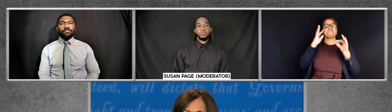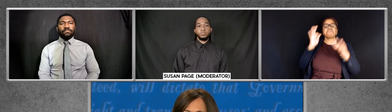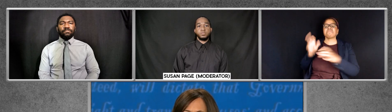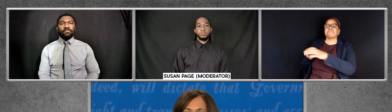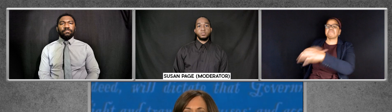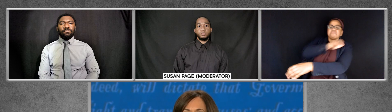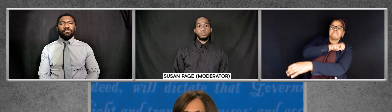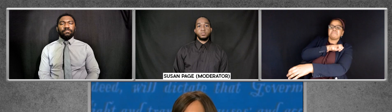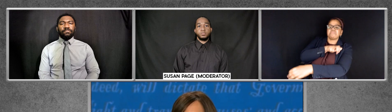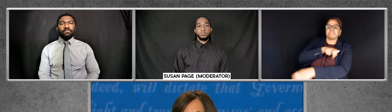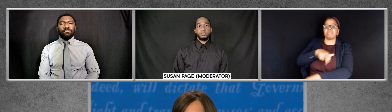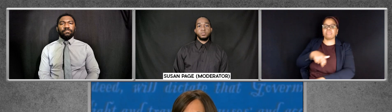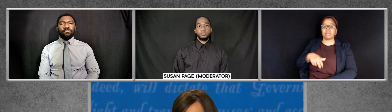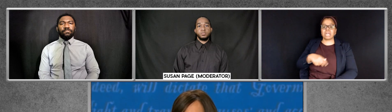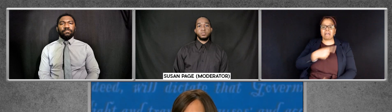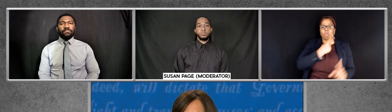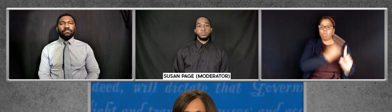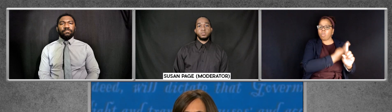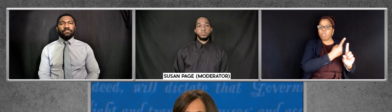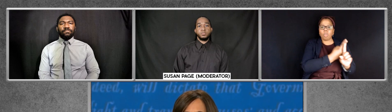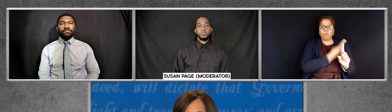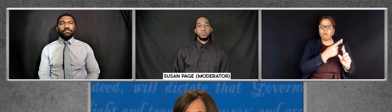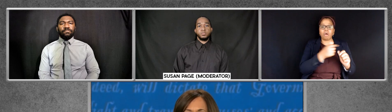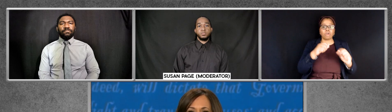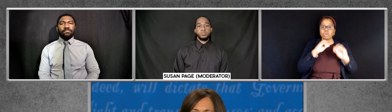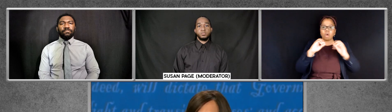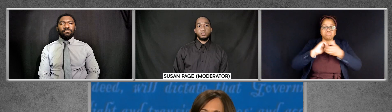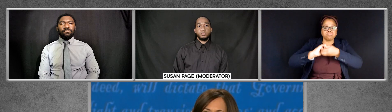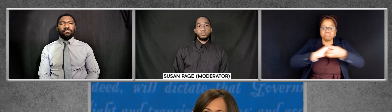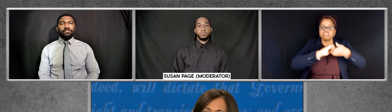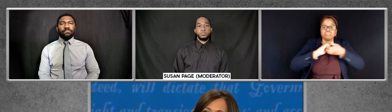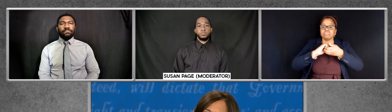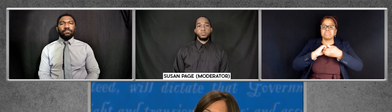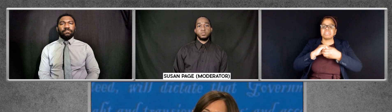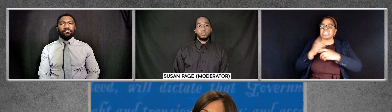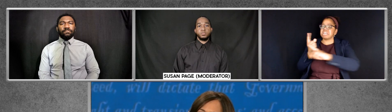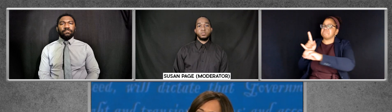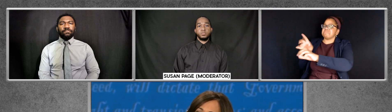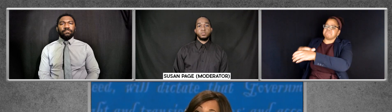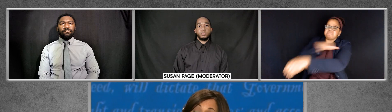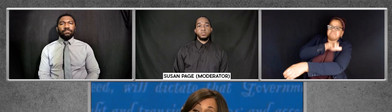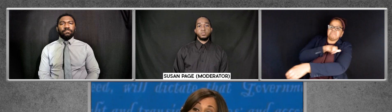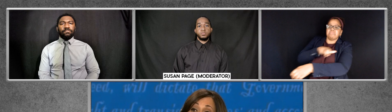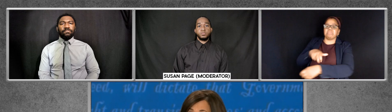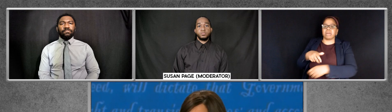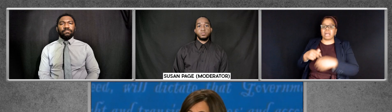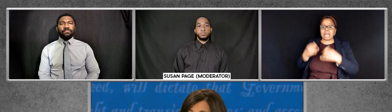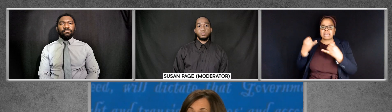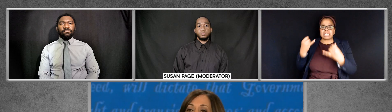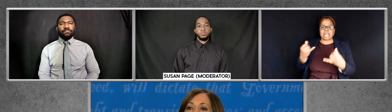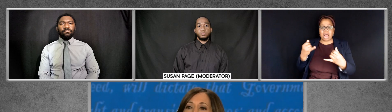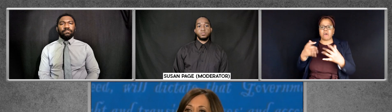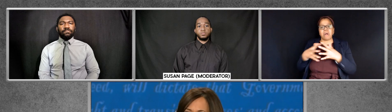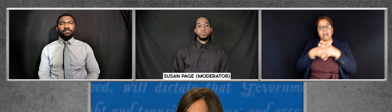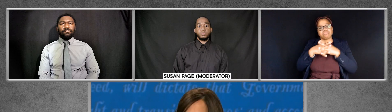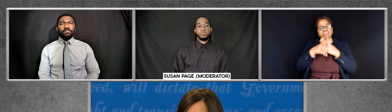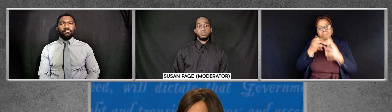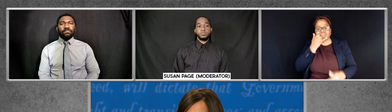policy, coupled with his isolationism, he pulled us out and has made America less safe. So, Susan, it's